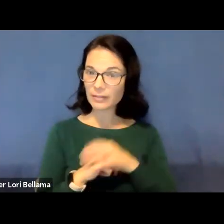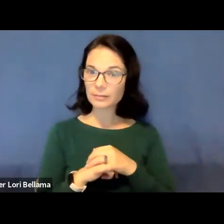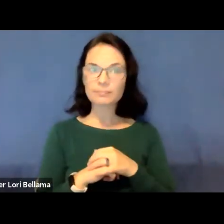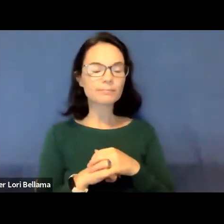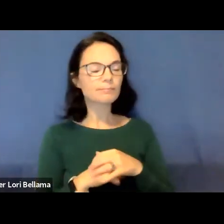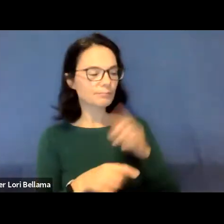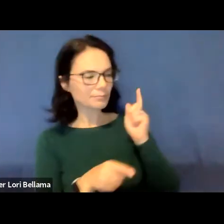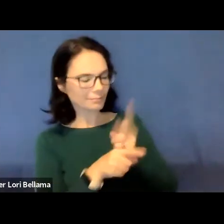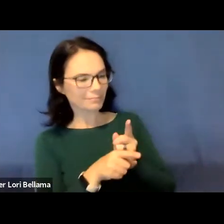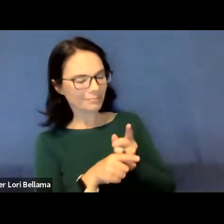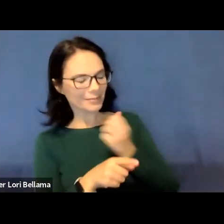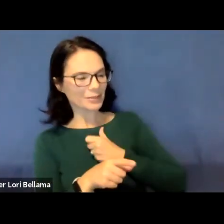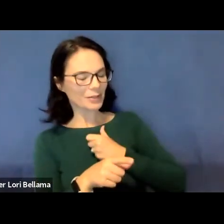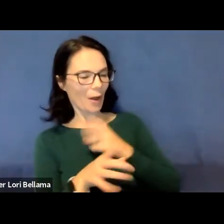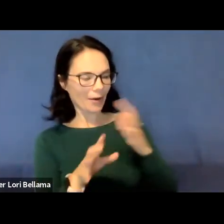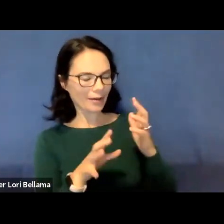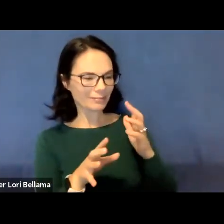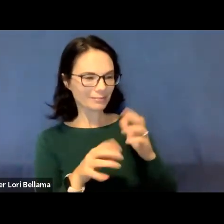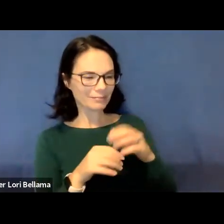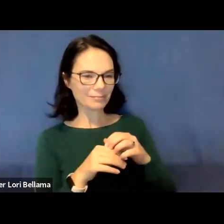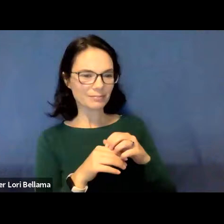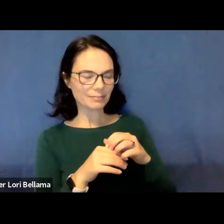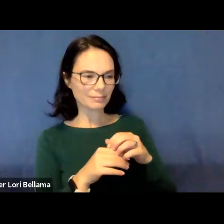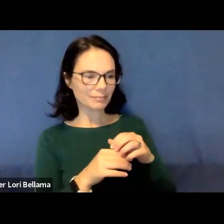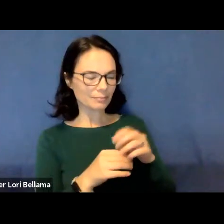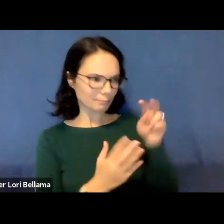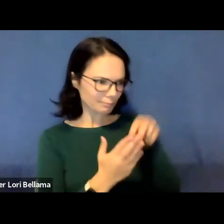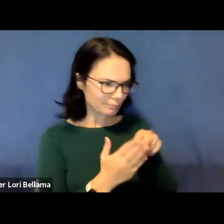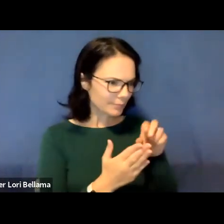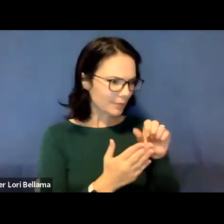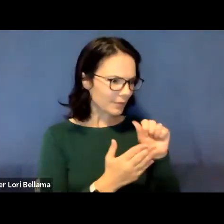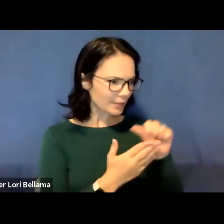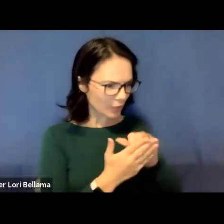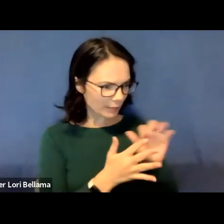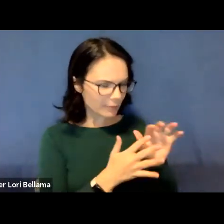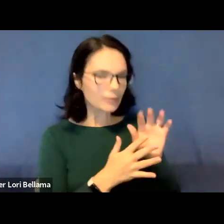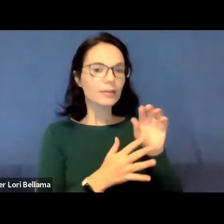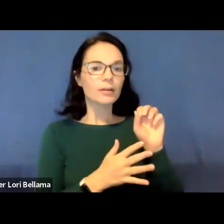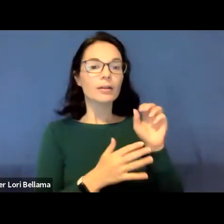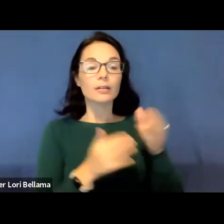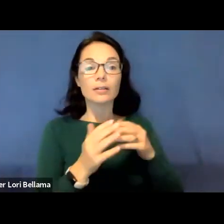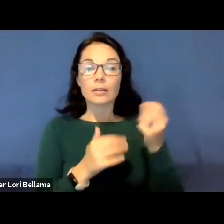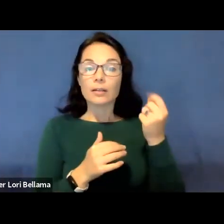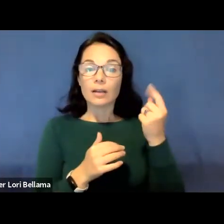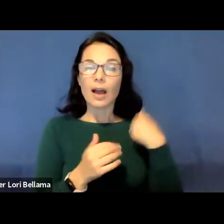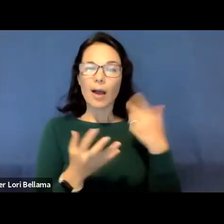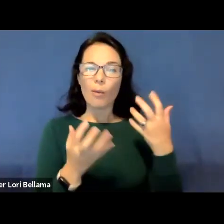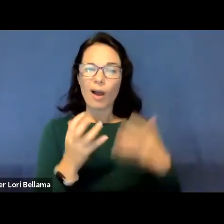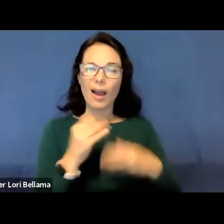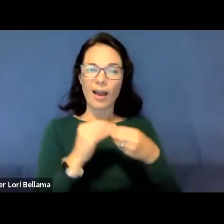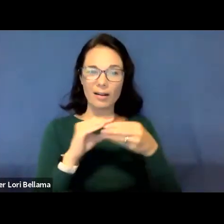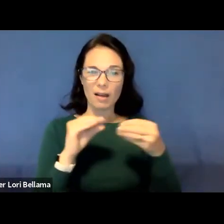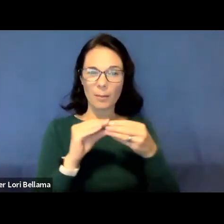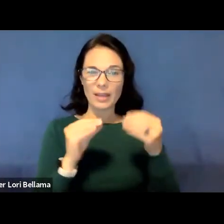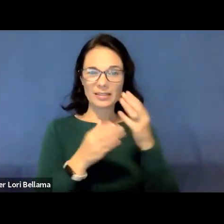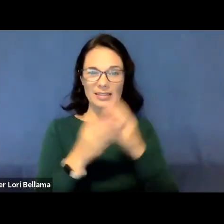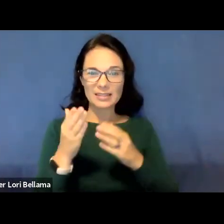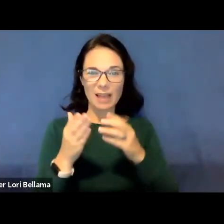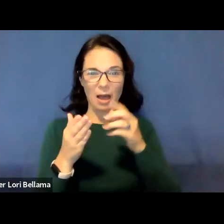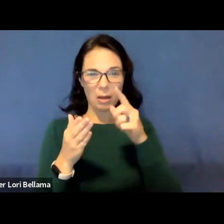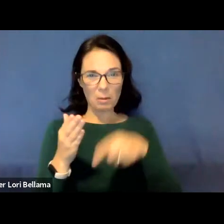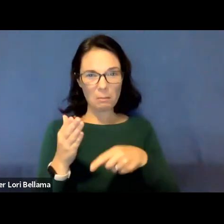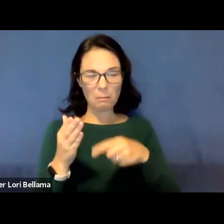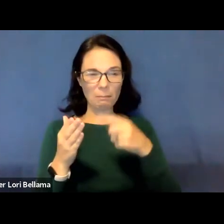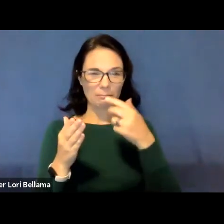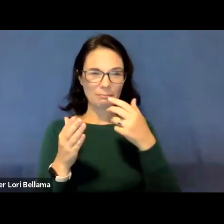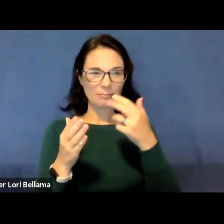Yes, sorry. I'm just grabbing okay. my agenda here. Thank you. Although I did want to comment, some of those were rather humorous